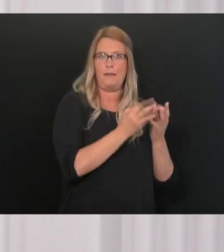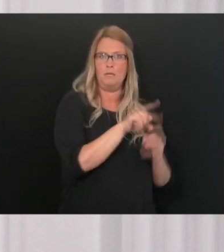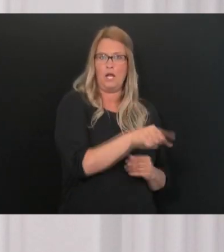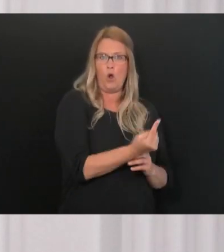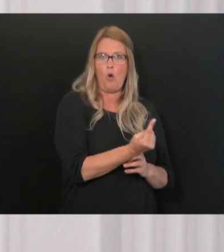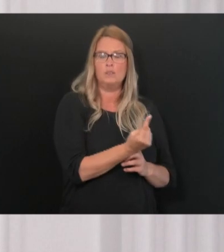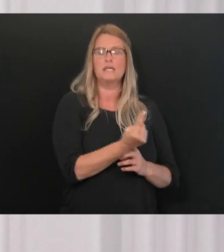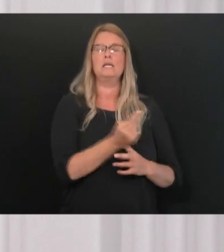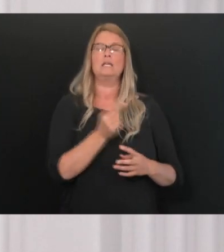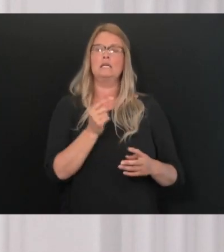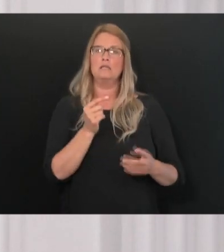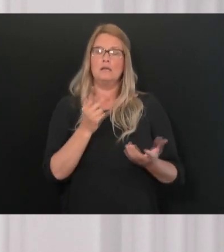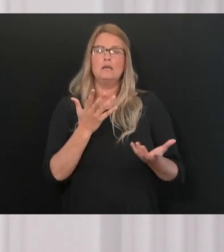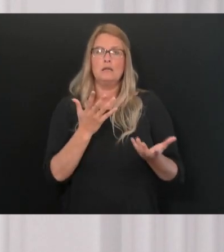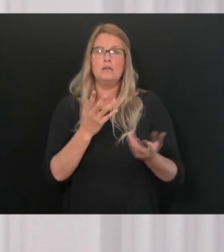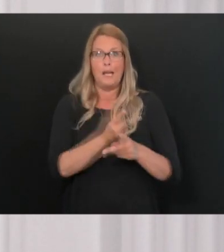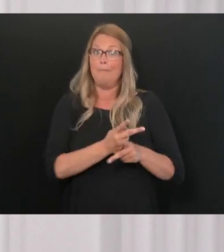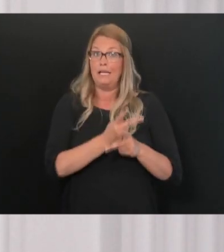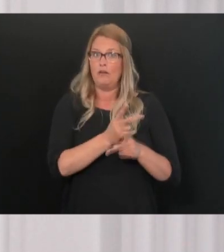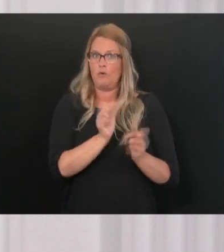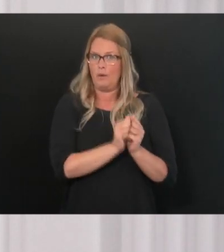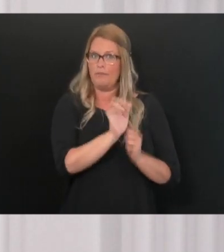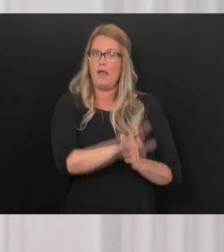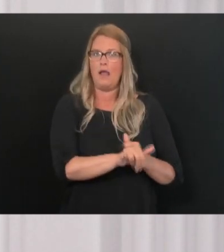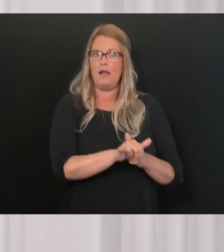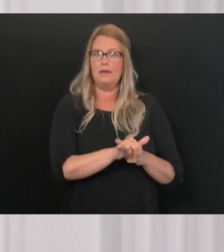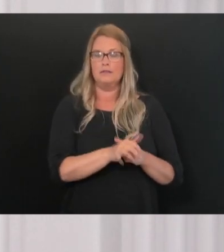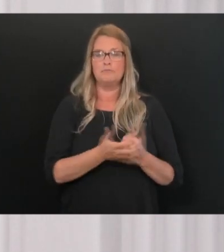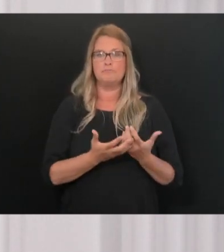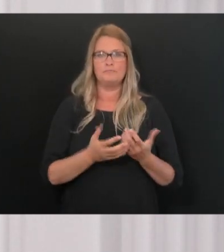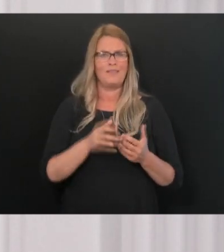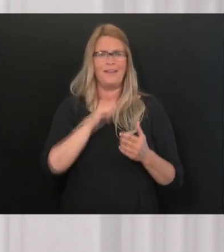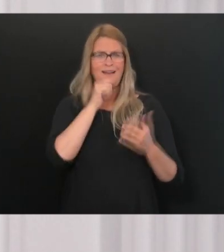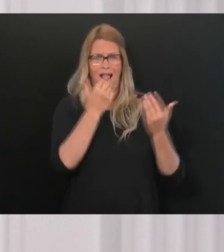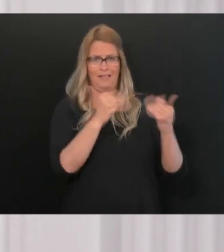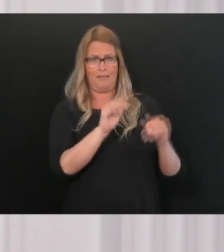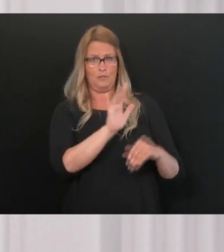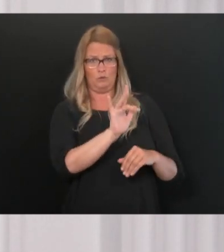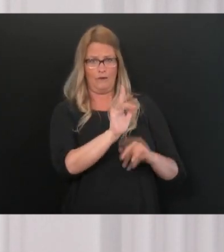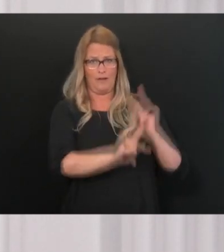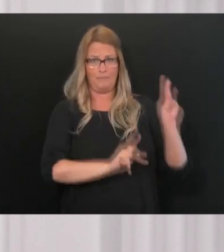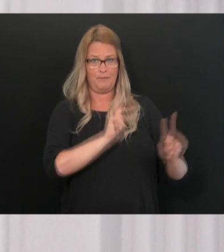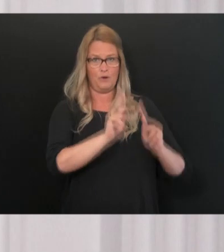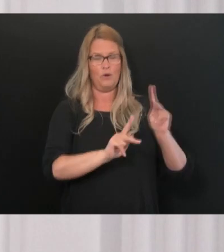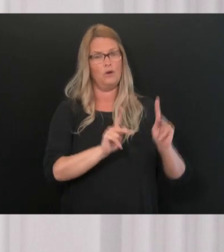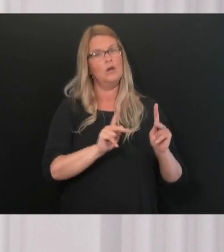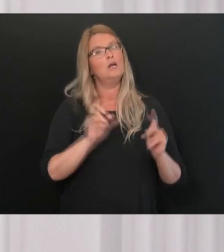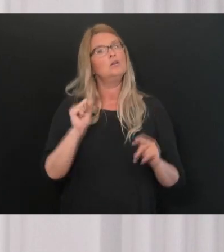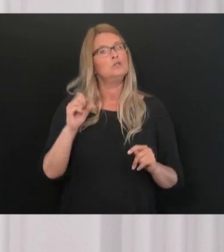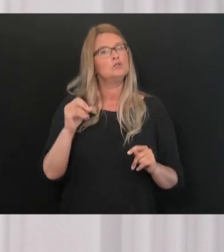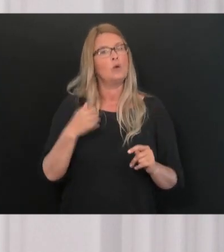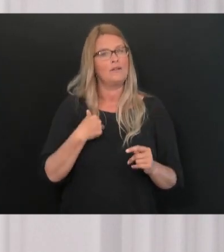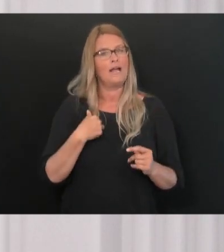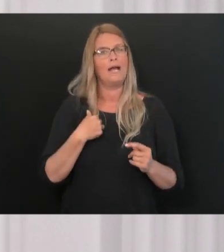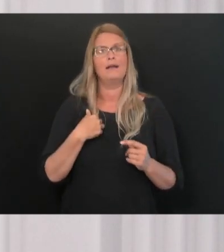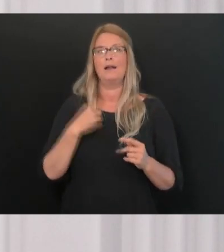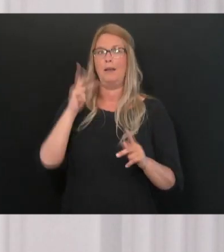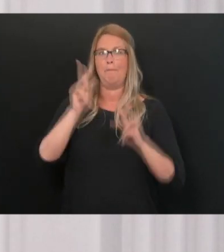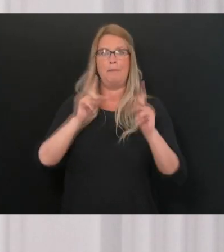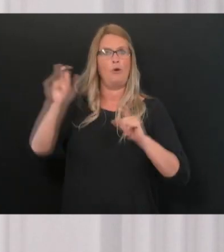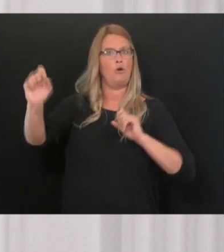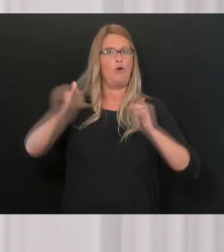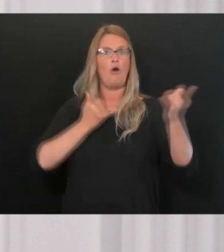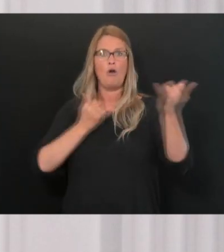procedures in place to be careful. So that didn't limit by 25. So again, we've had one-on-one people calling and